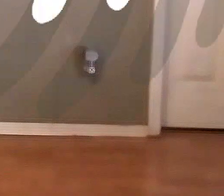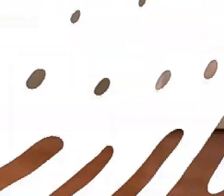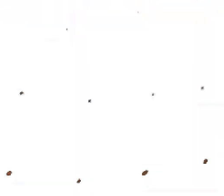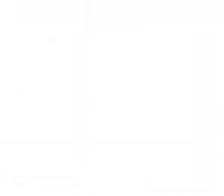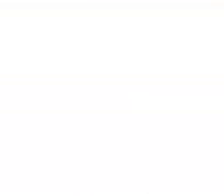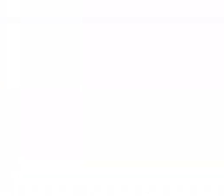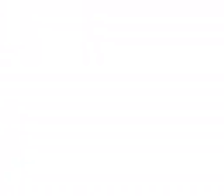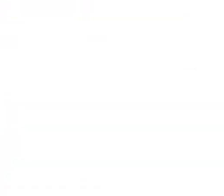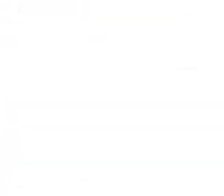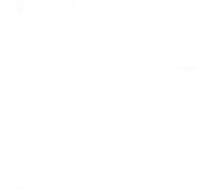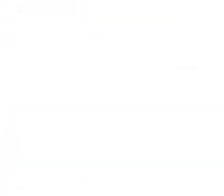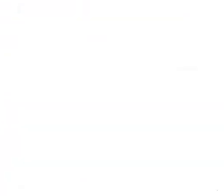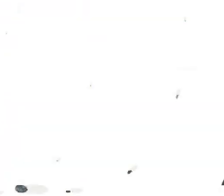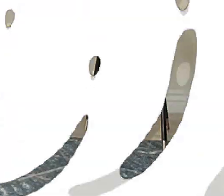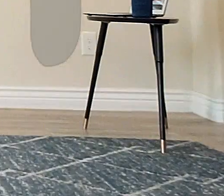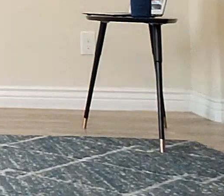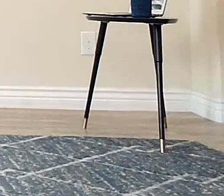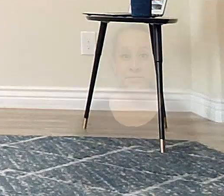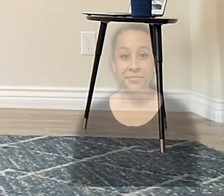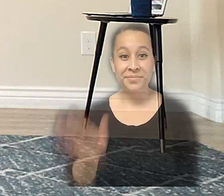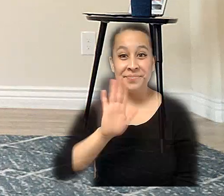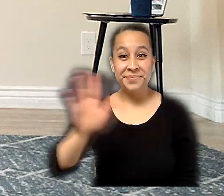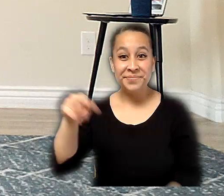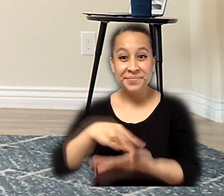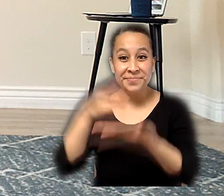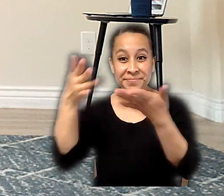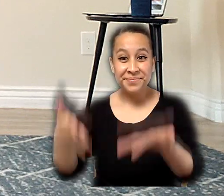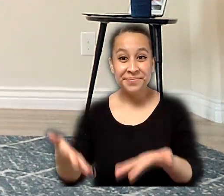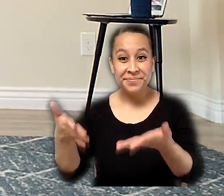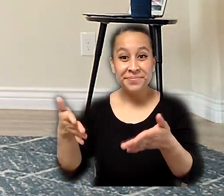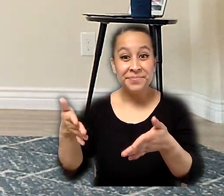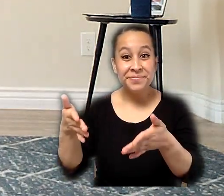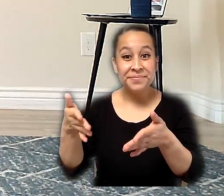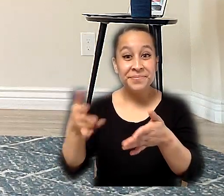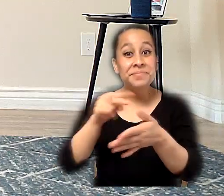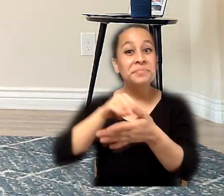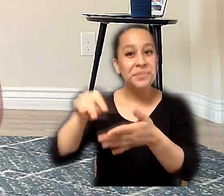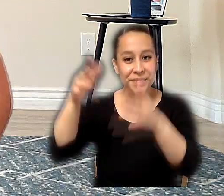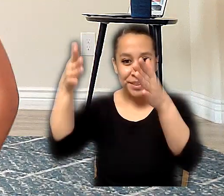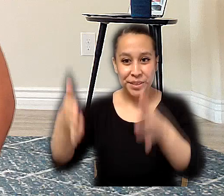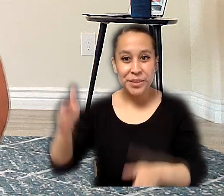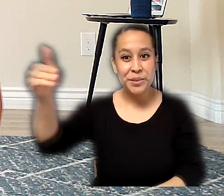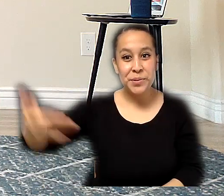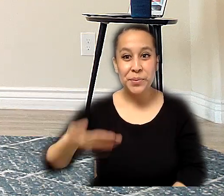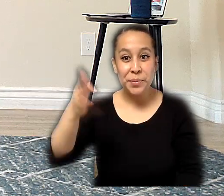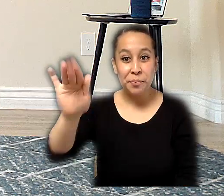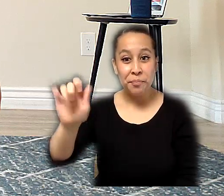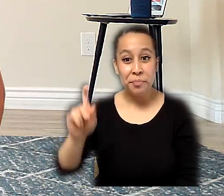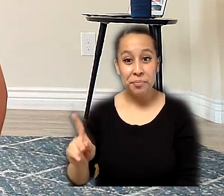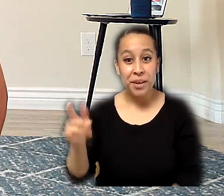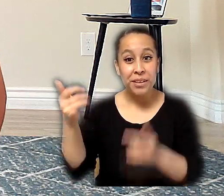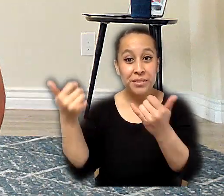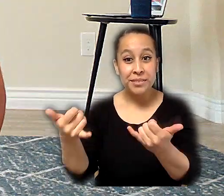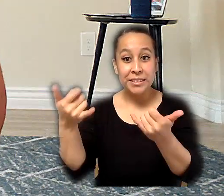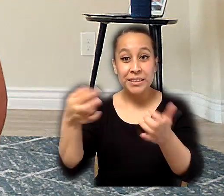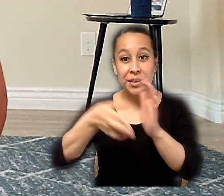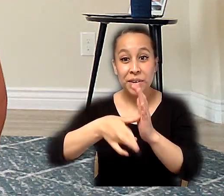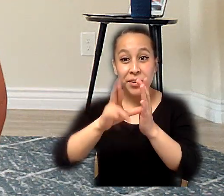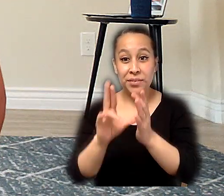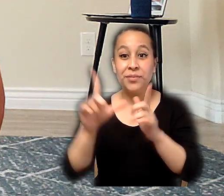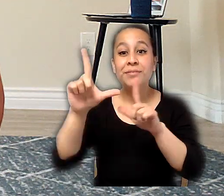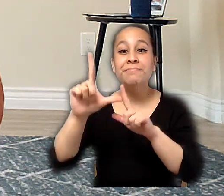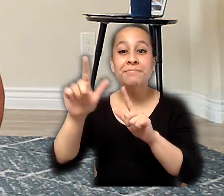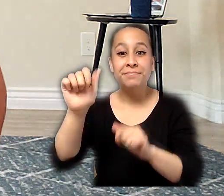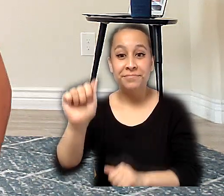Thank you. Hello dancers, welcome back. Today we're going to have a little review for your letter A. We're going to